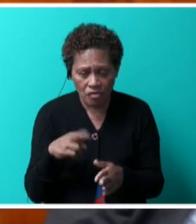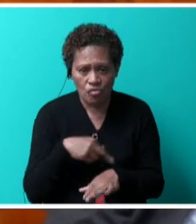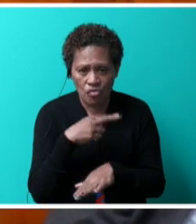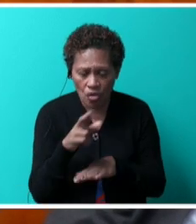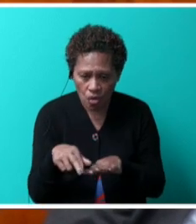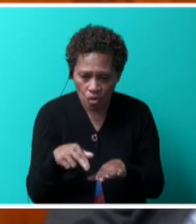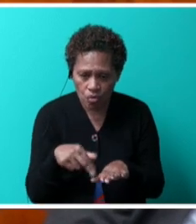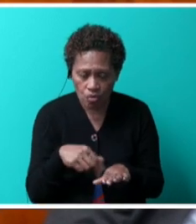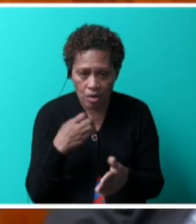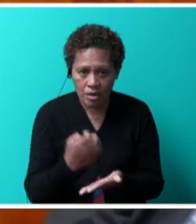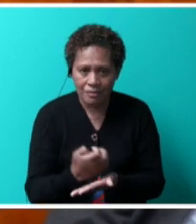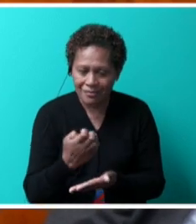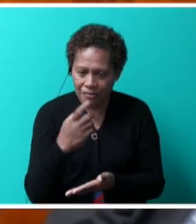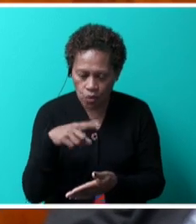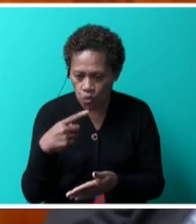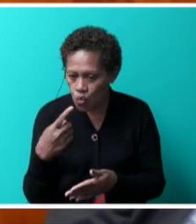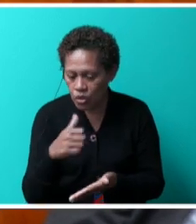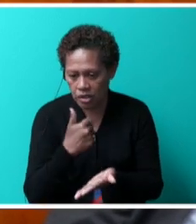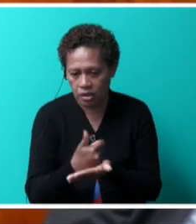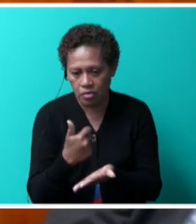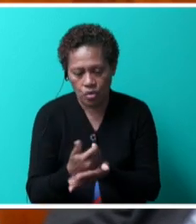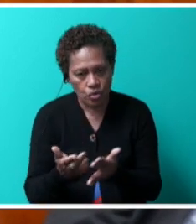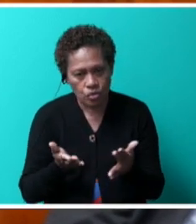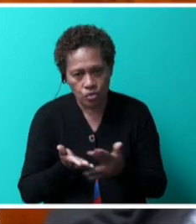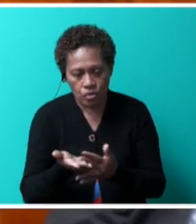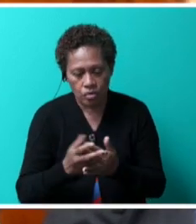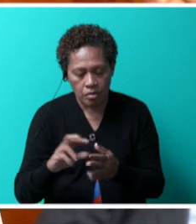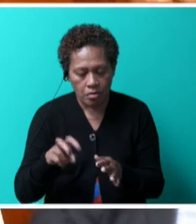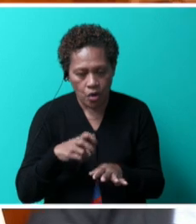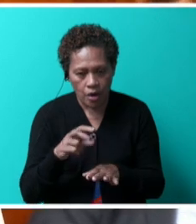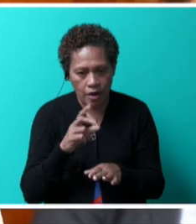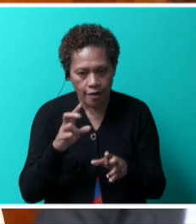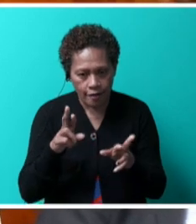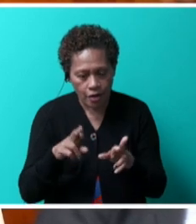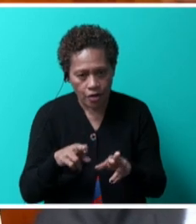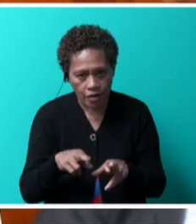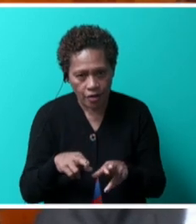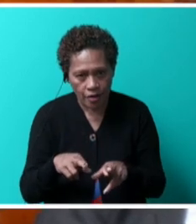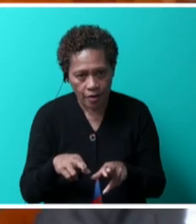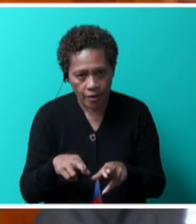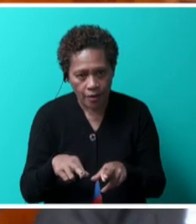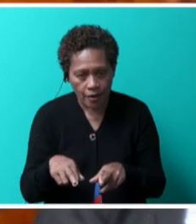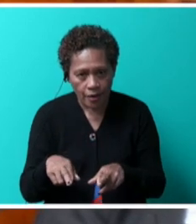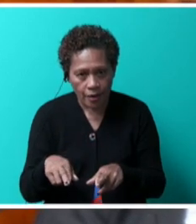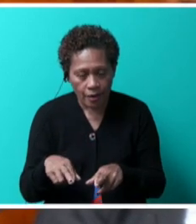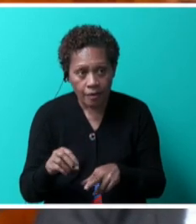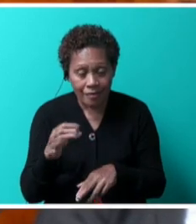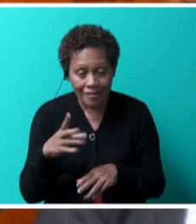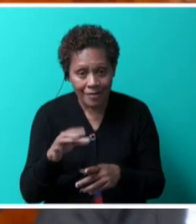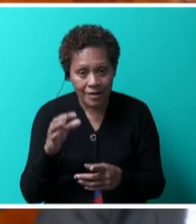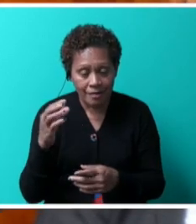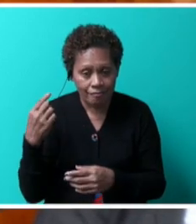will continue to be supported through the modernization reform. I have outlined this in the House, and